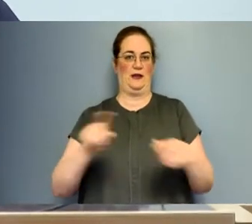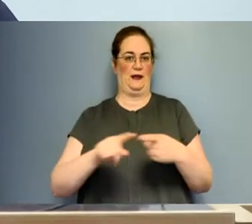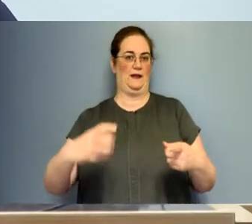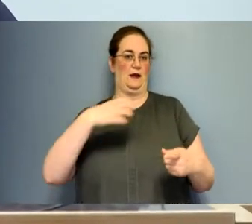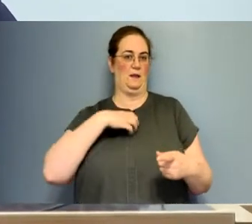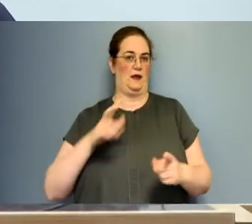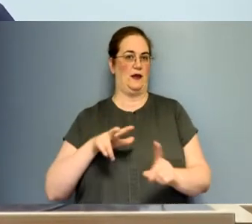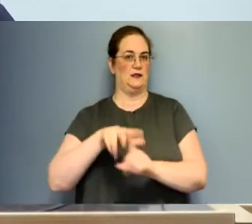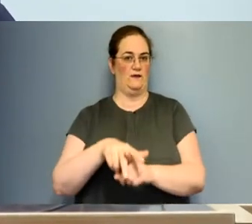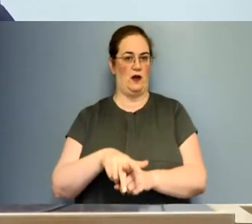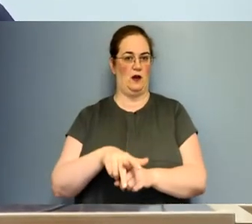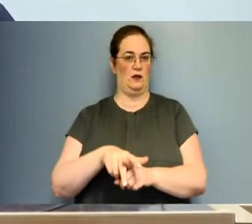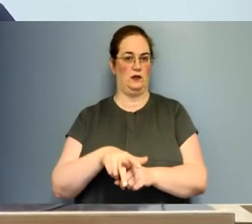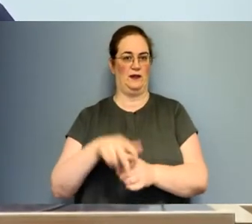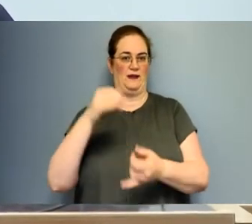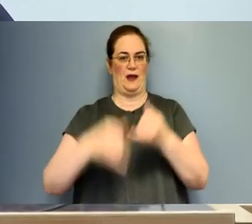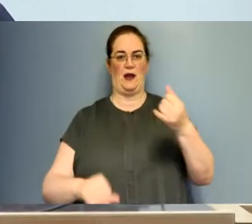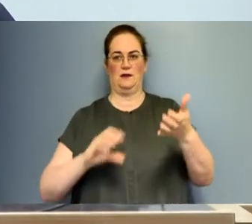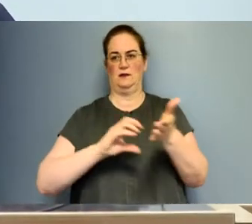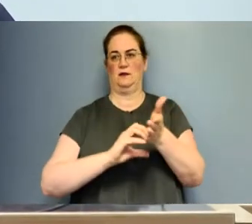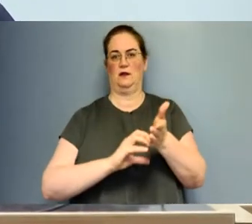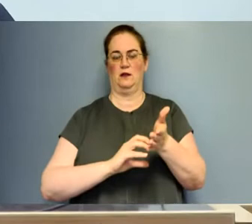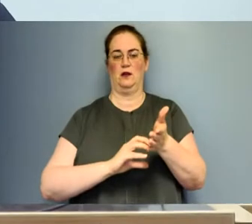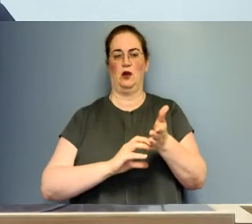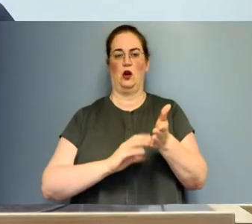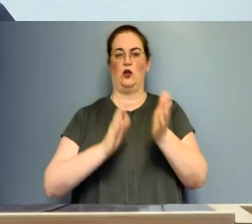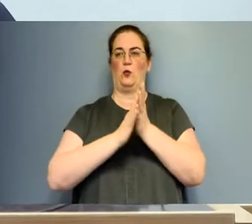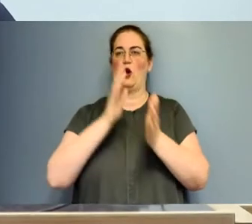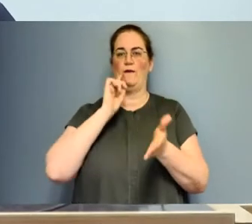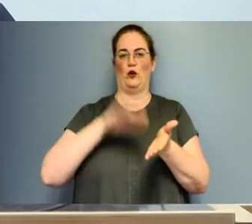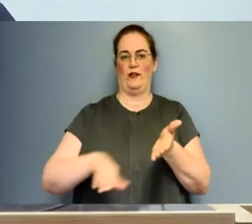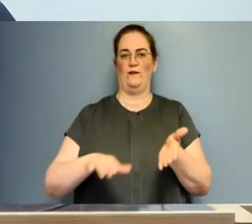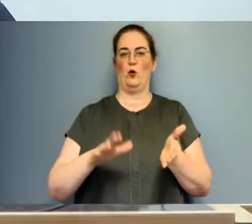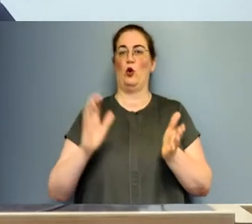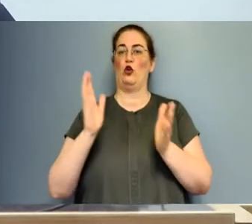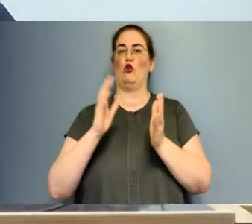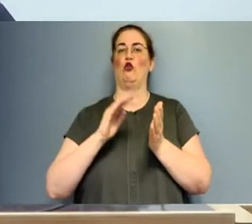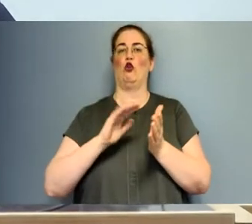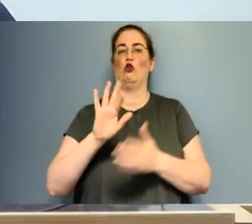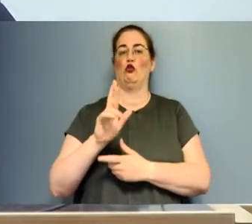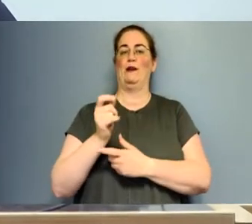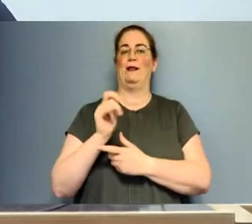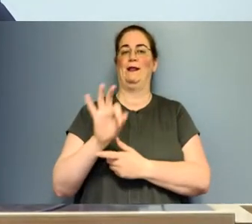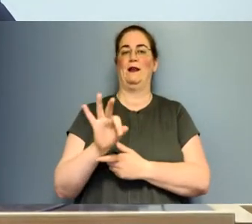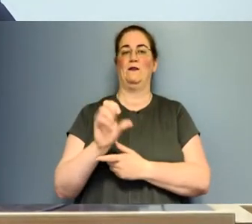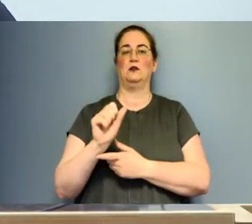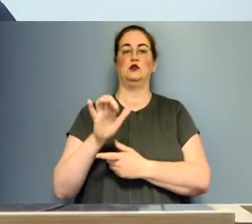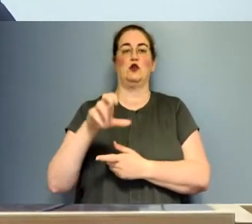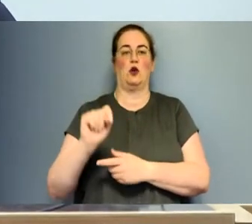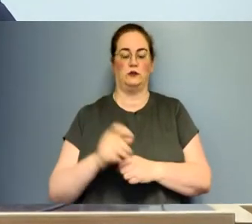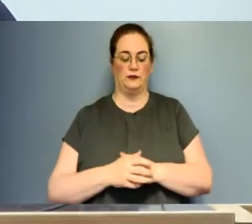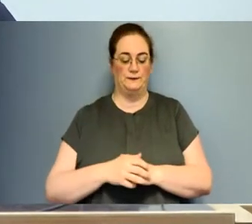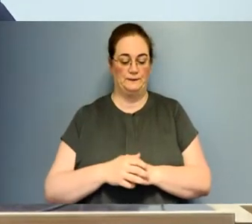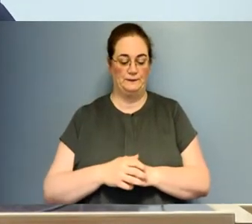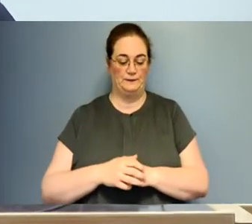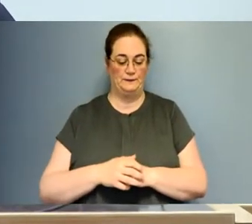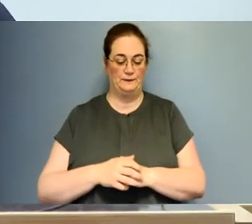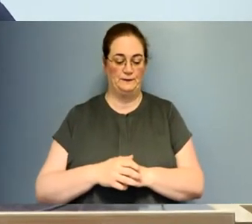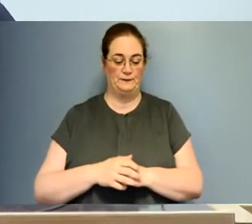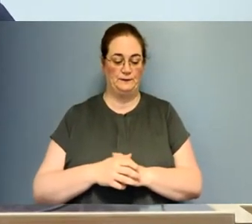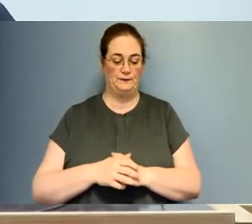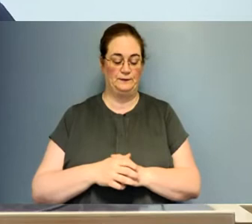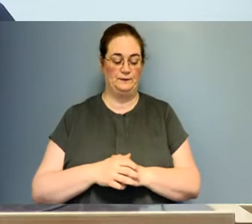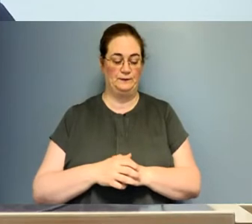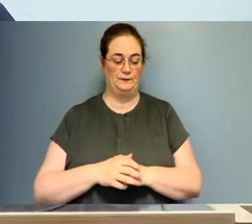that's filed at the end. It's called the prayer for relief or the relief sought. But in each of these